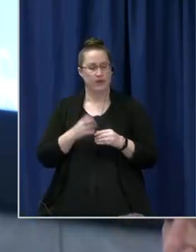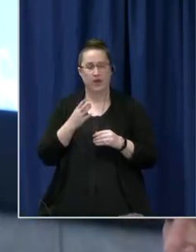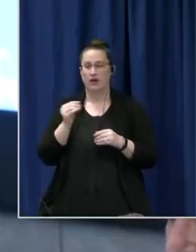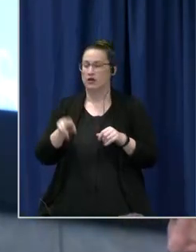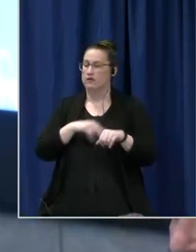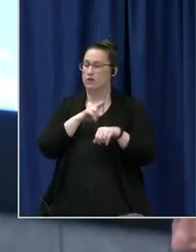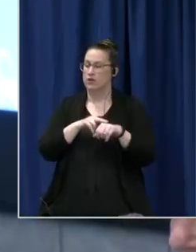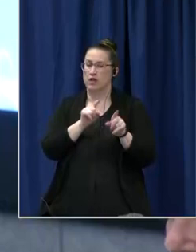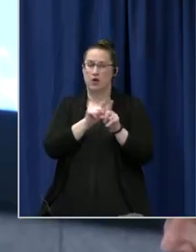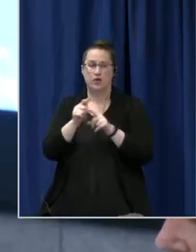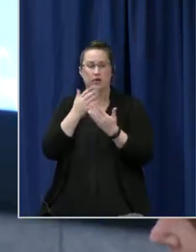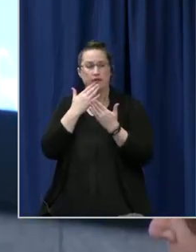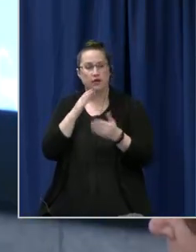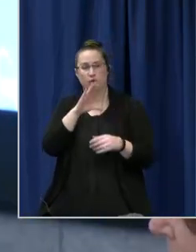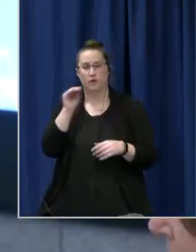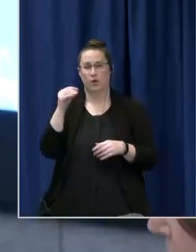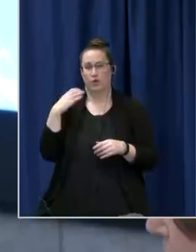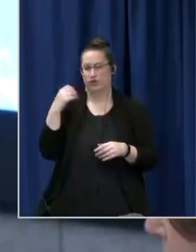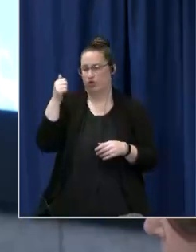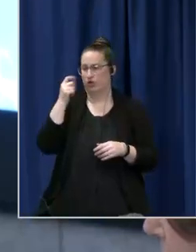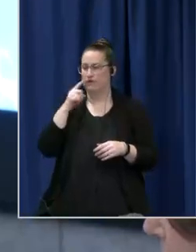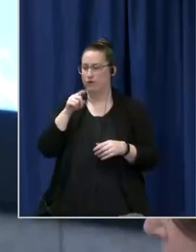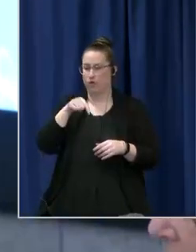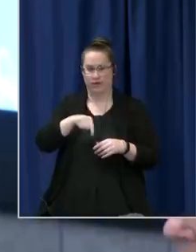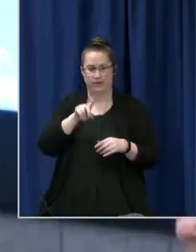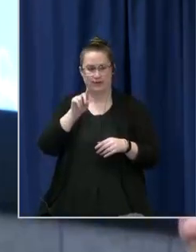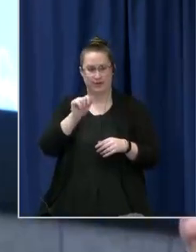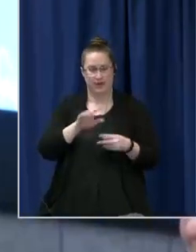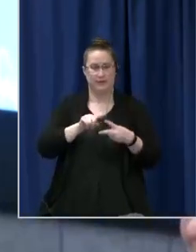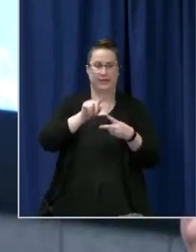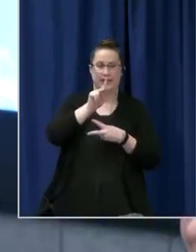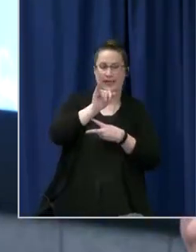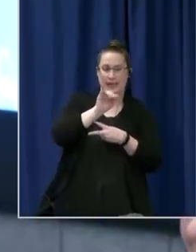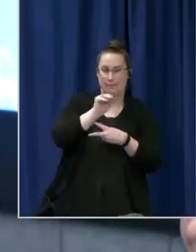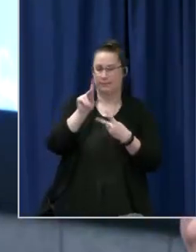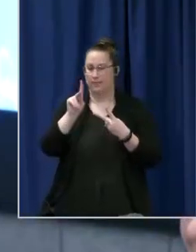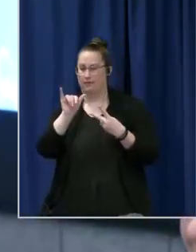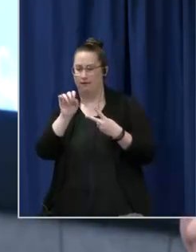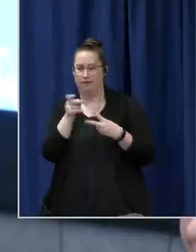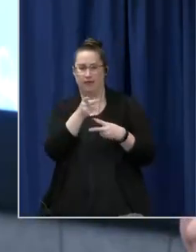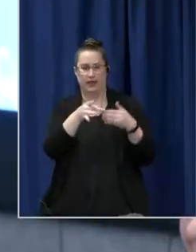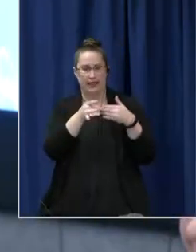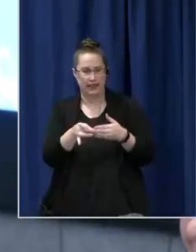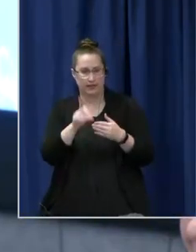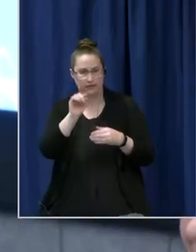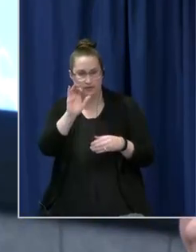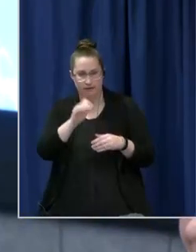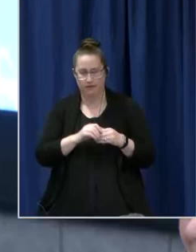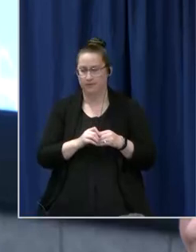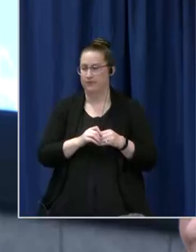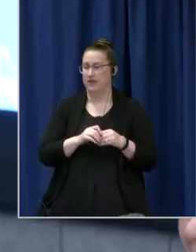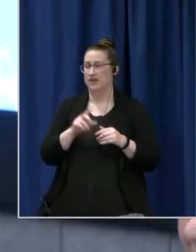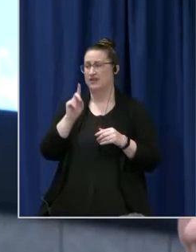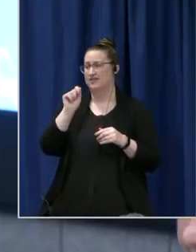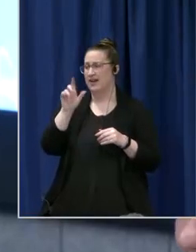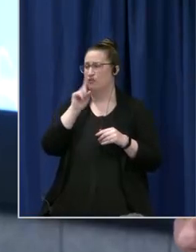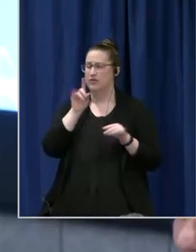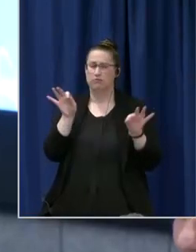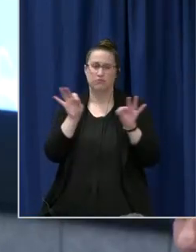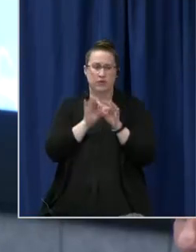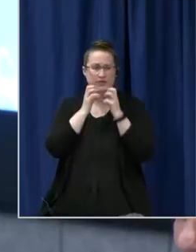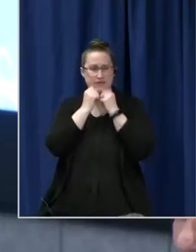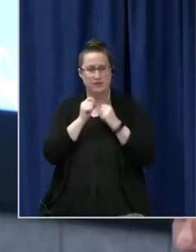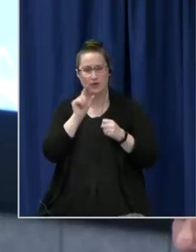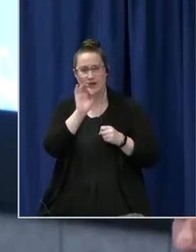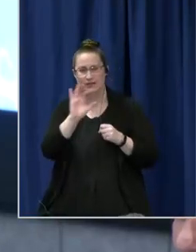course, also thank you to the co-chairs of the DAC, Kim and Kyle, for leading the DAC. The DAC is important to the FCC, and all